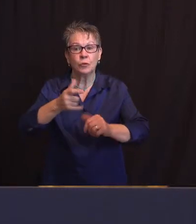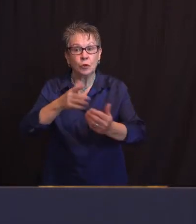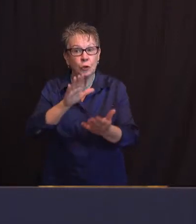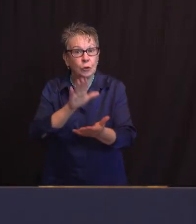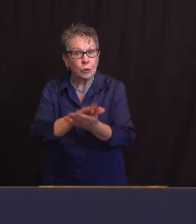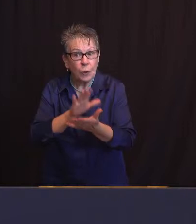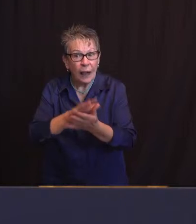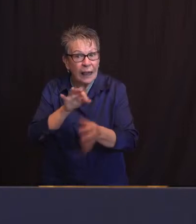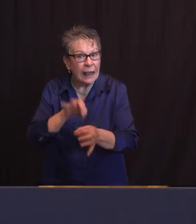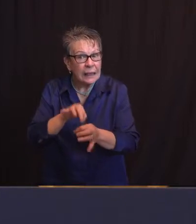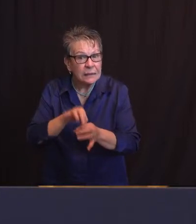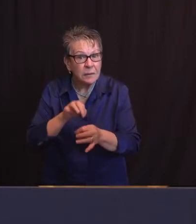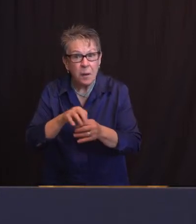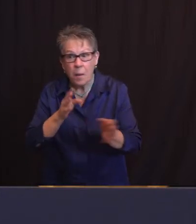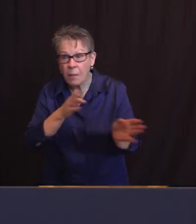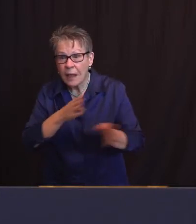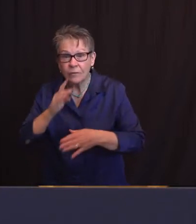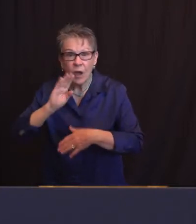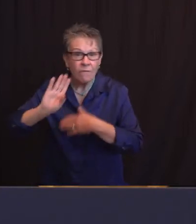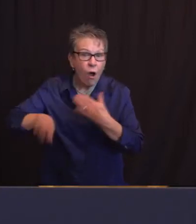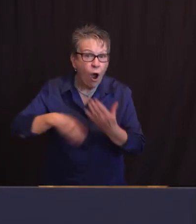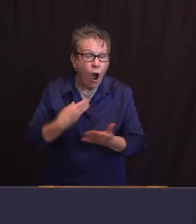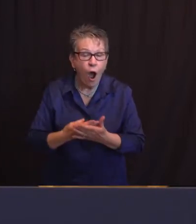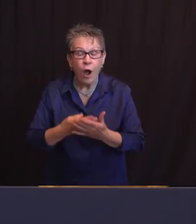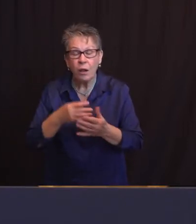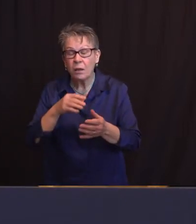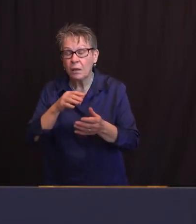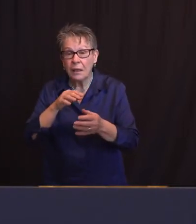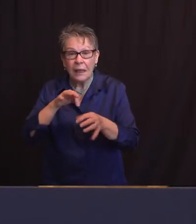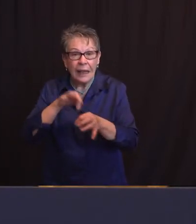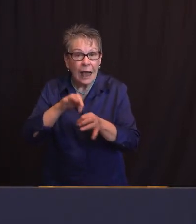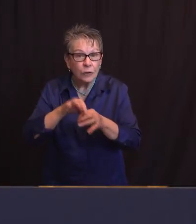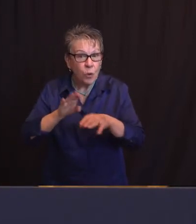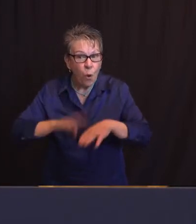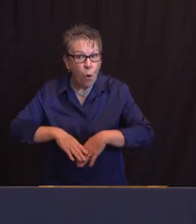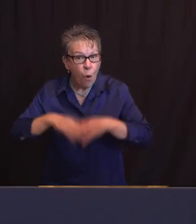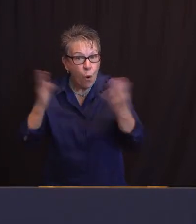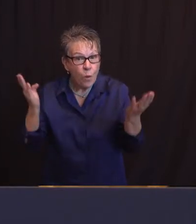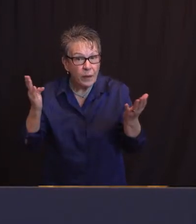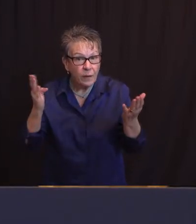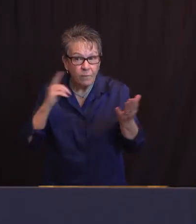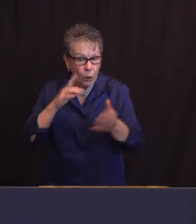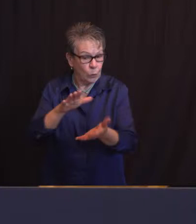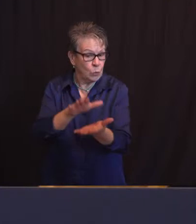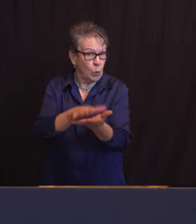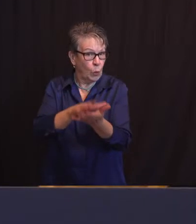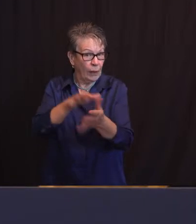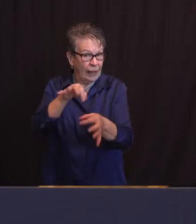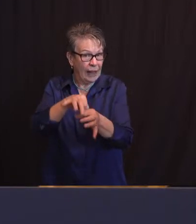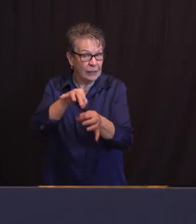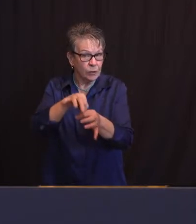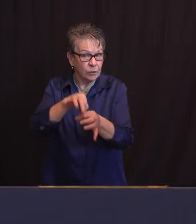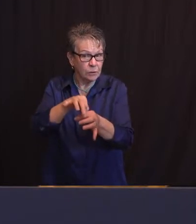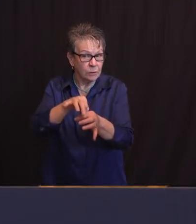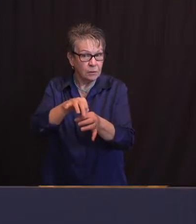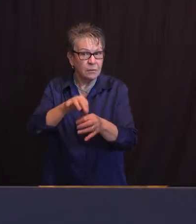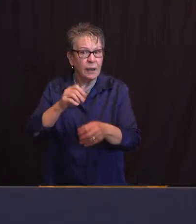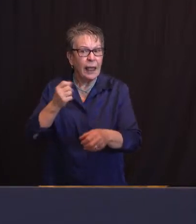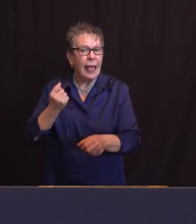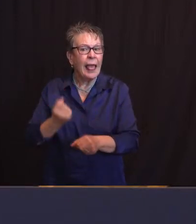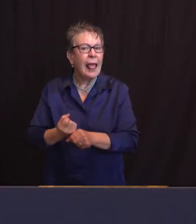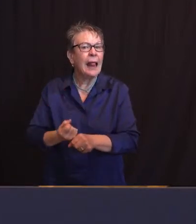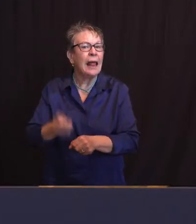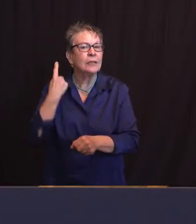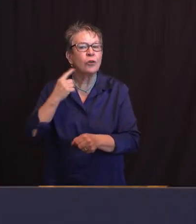open, considering mail-in ballots will not automatically be sent to all active voters like was done last year? And do you support